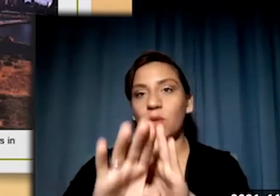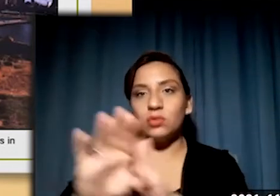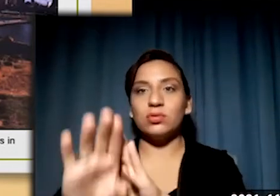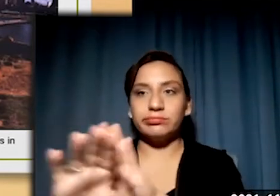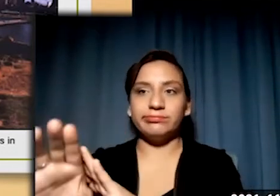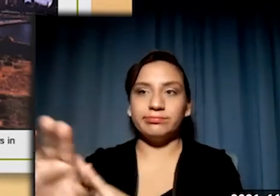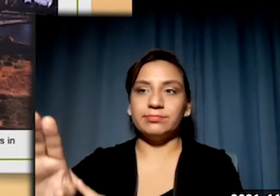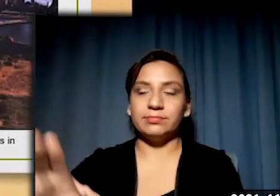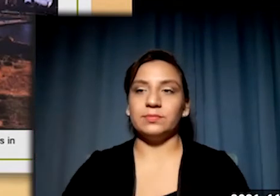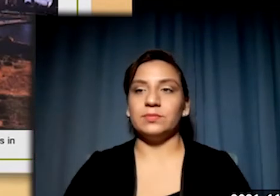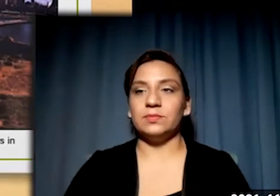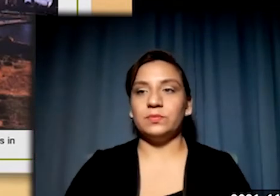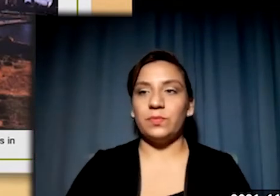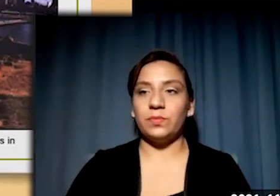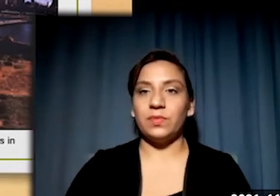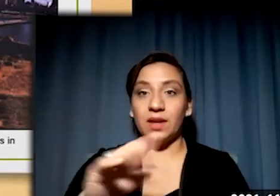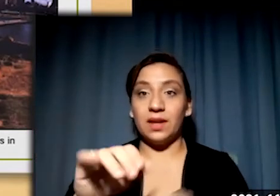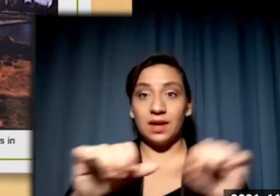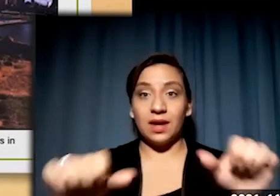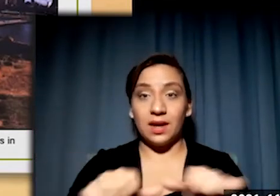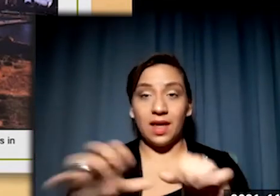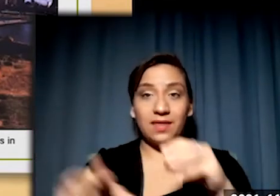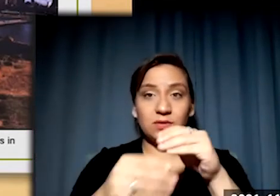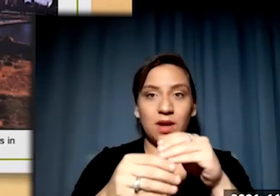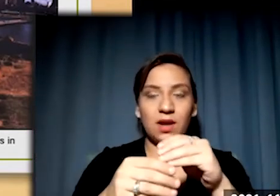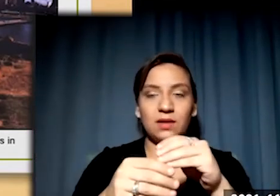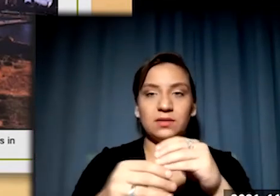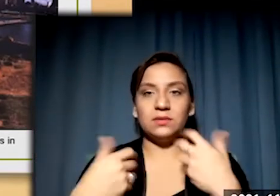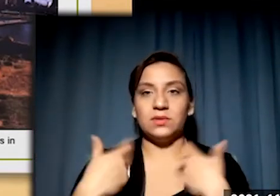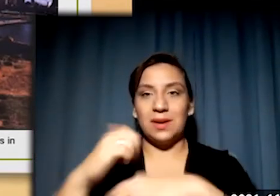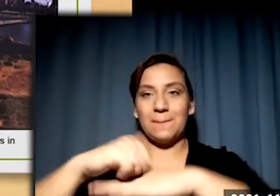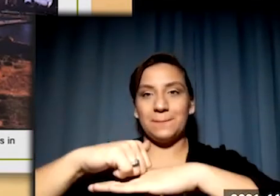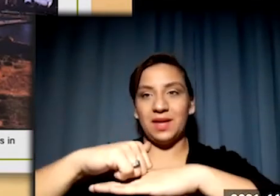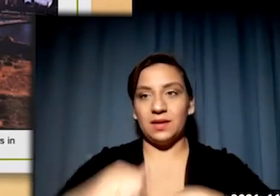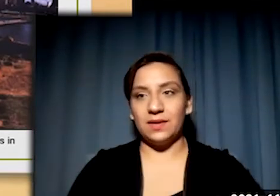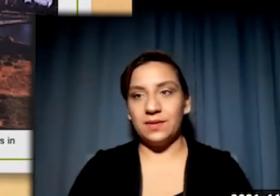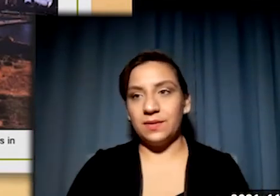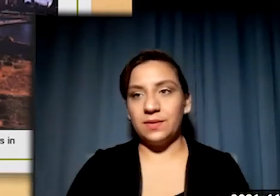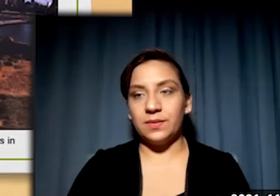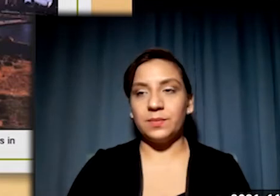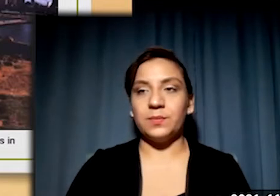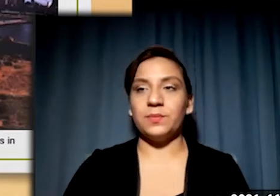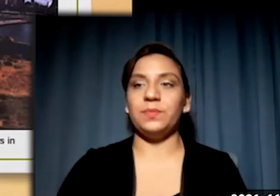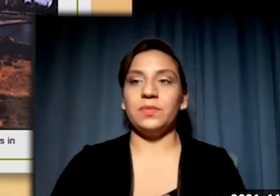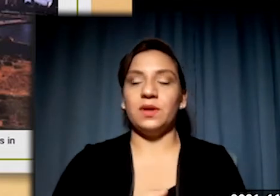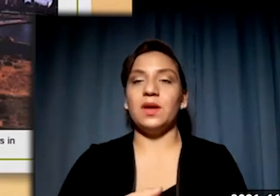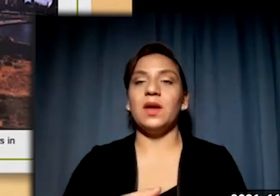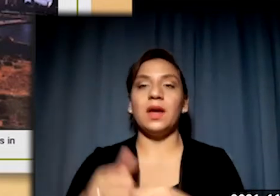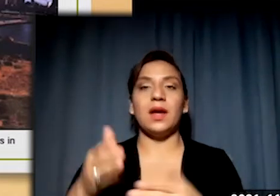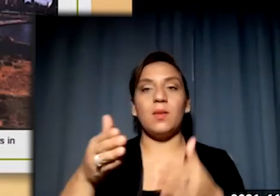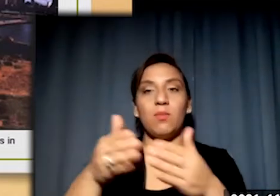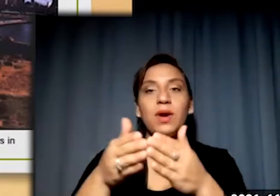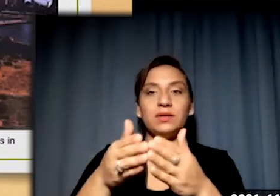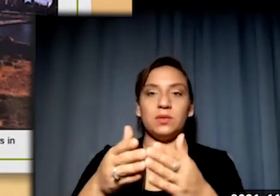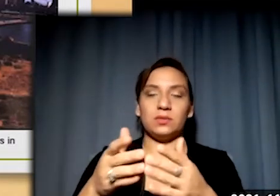stone, on the Balcarón and San Antonio ports to control land access and maritime